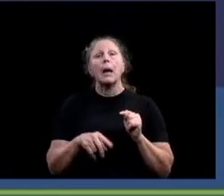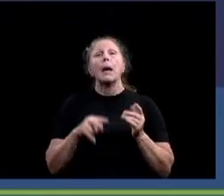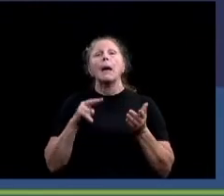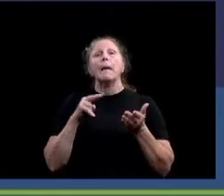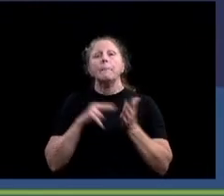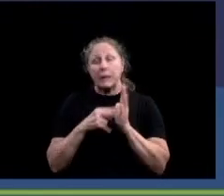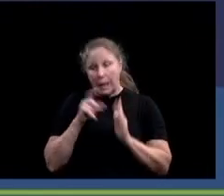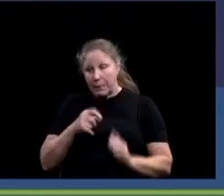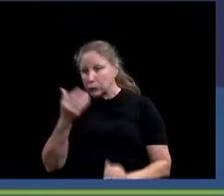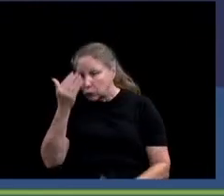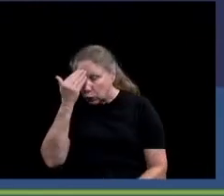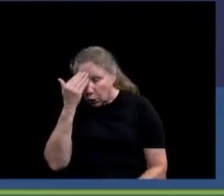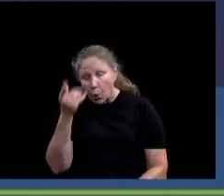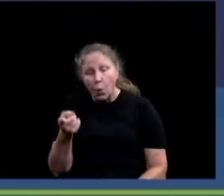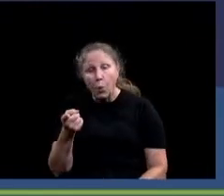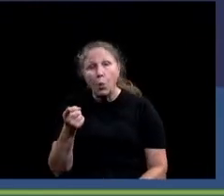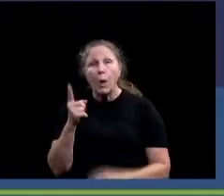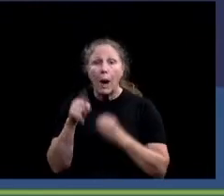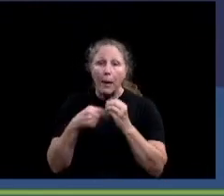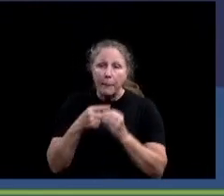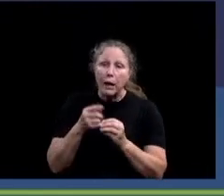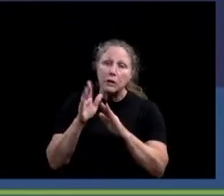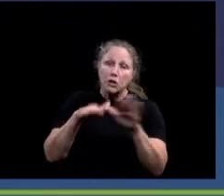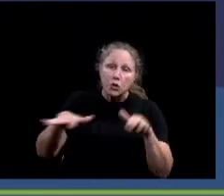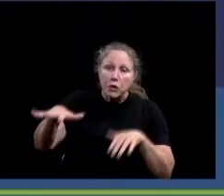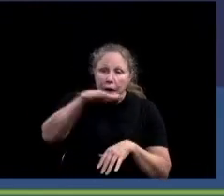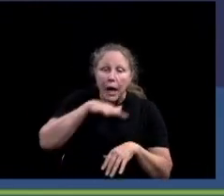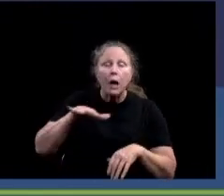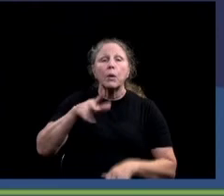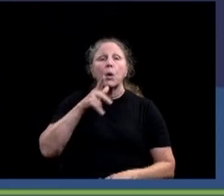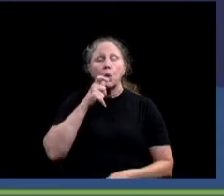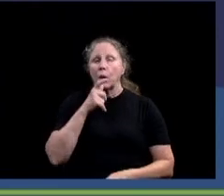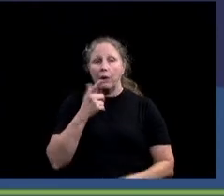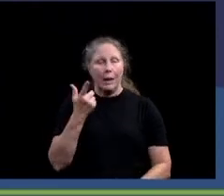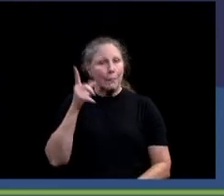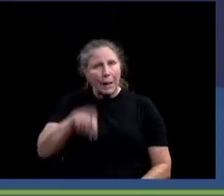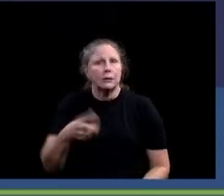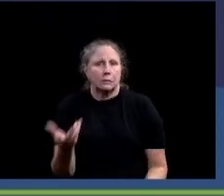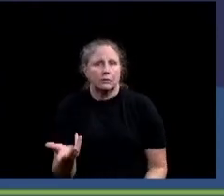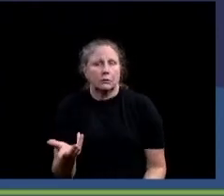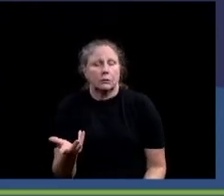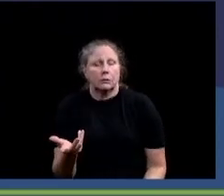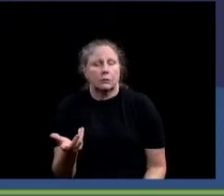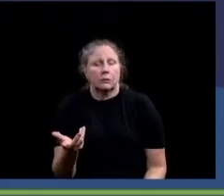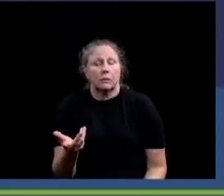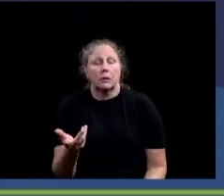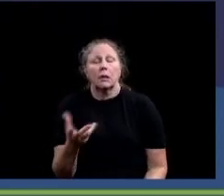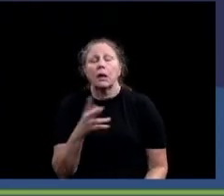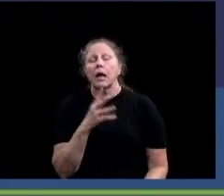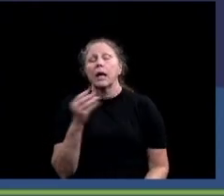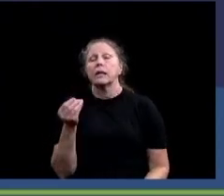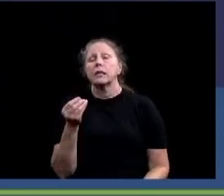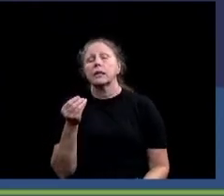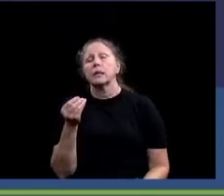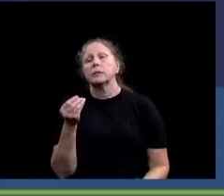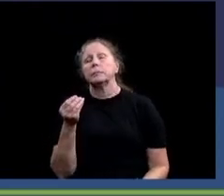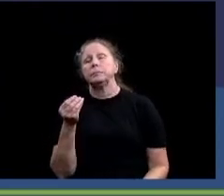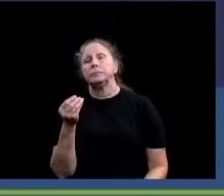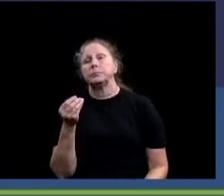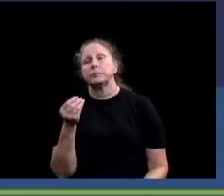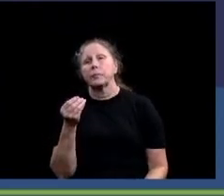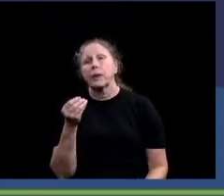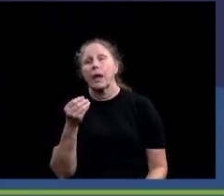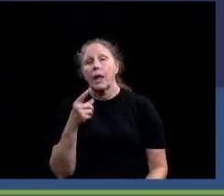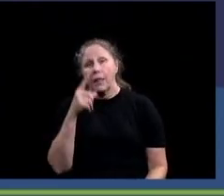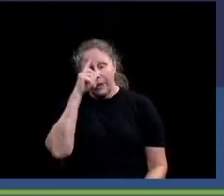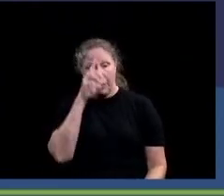the neighborhood. It just can't. And looking at the reimagining policing things, I agree with you wholeheartedly